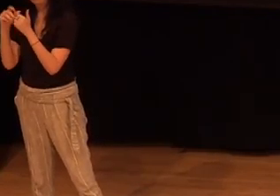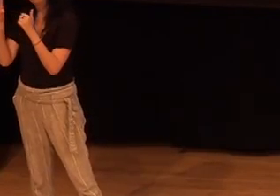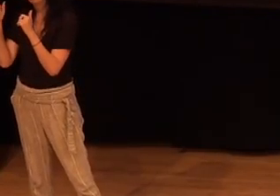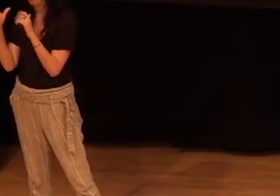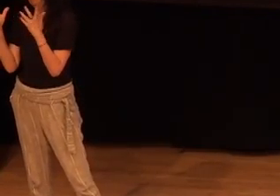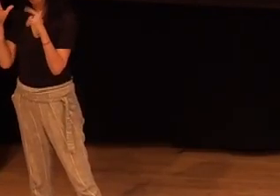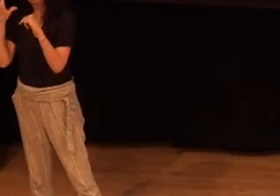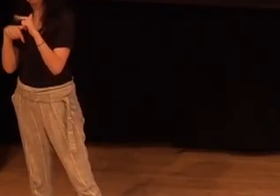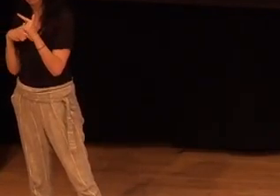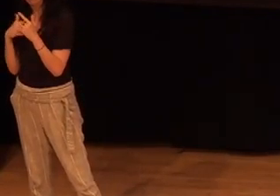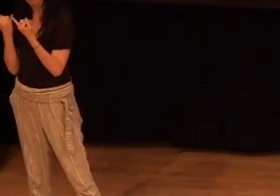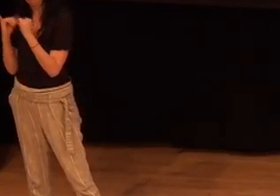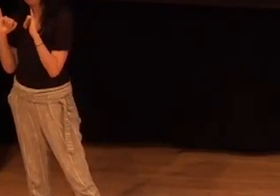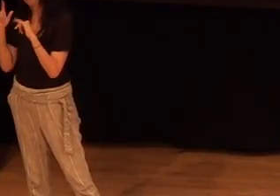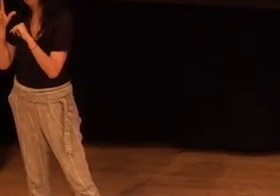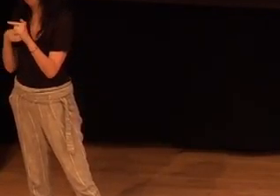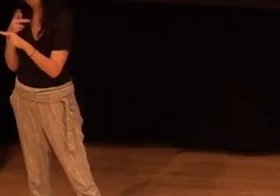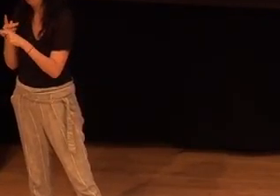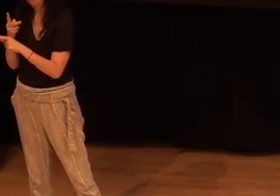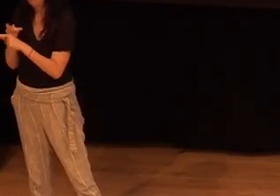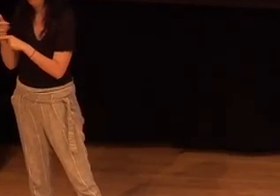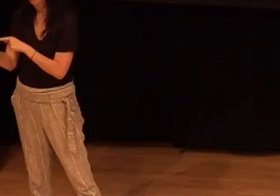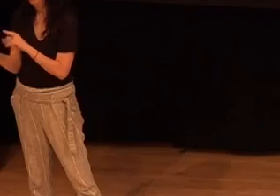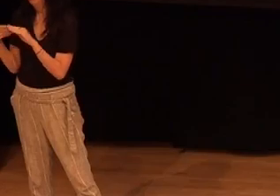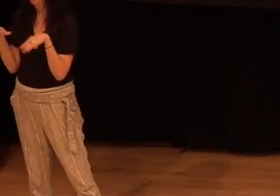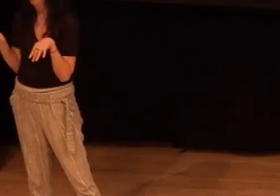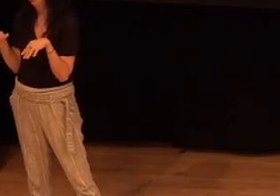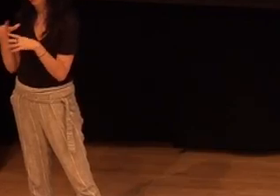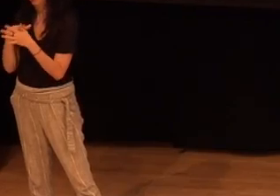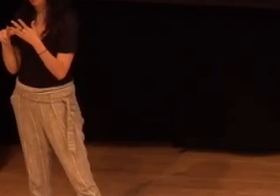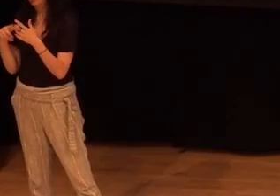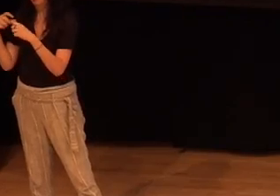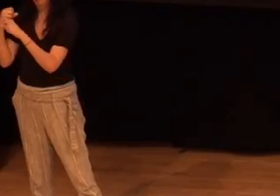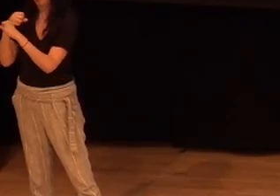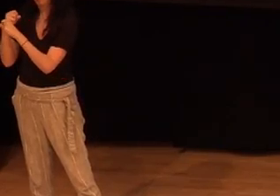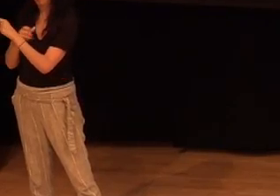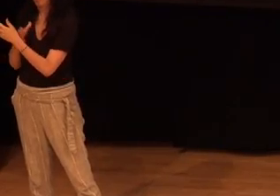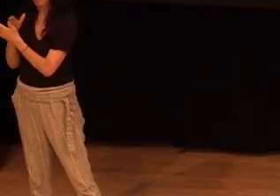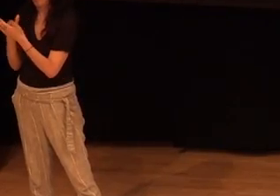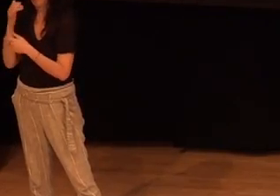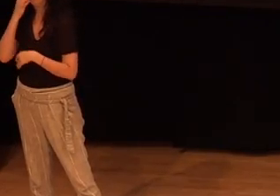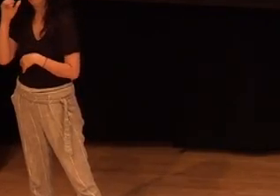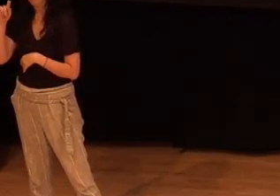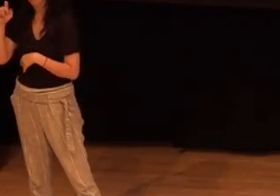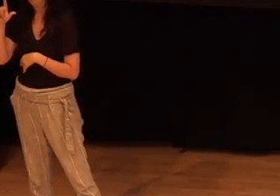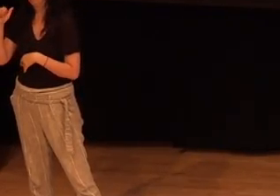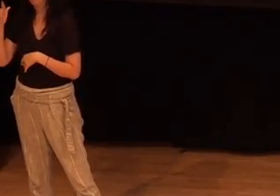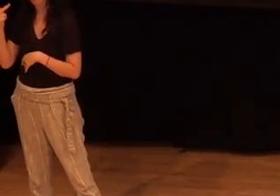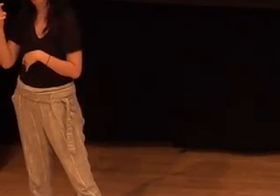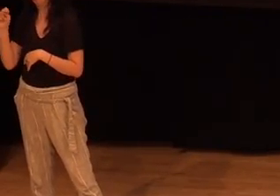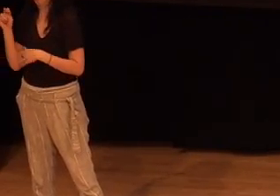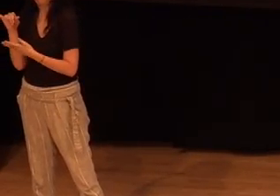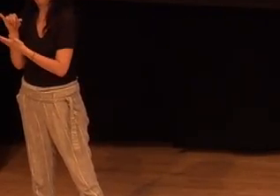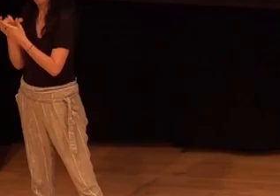not self-sufficient. And the fight against telephones is an example of a fight against